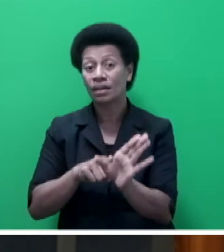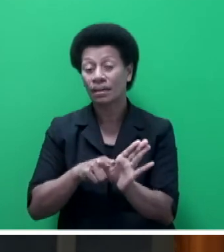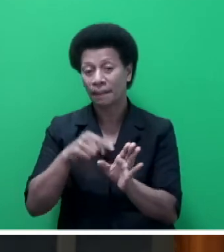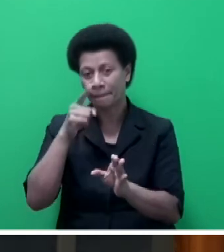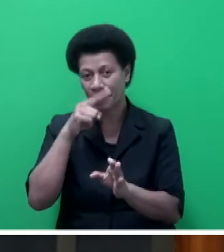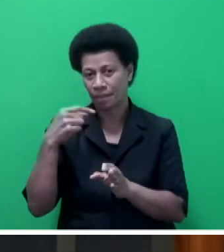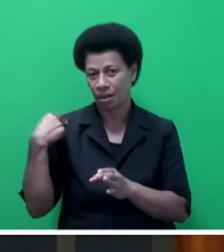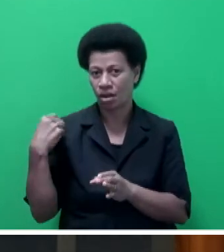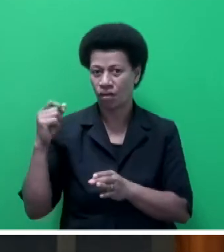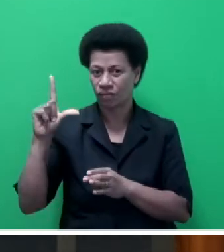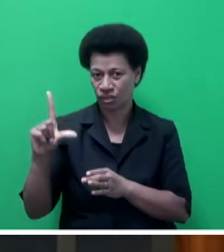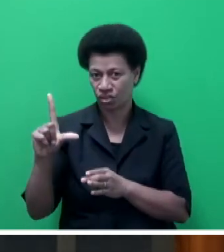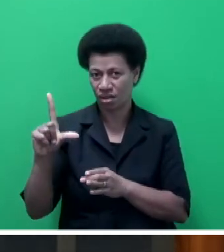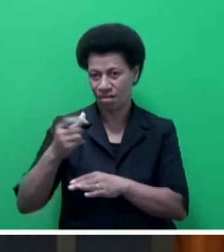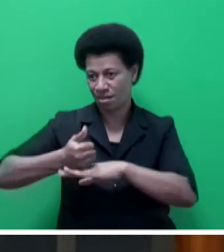official government delegation.